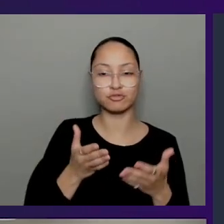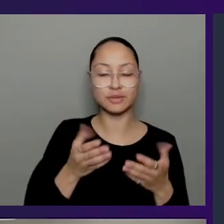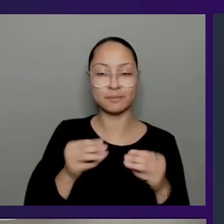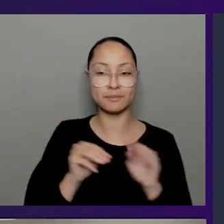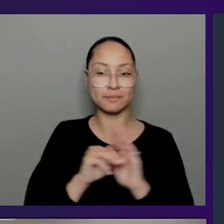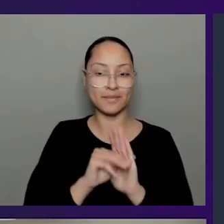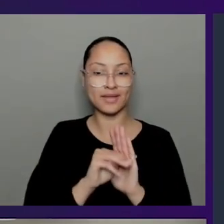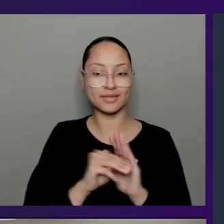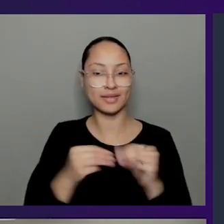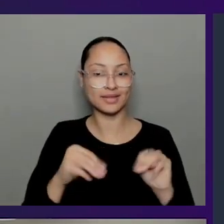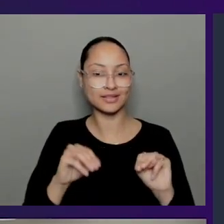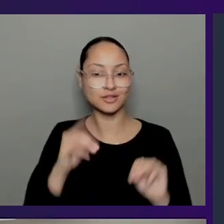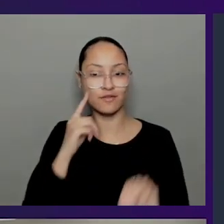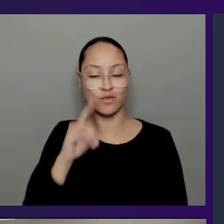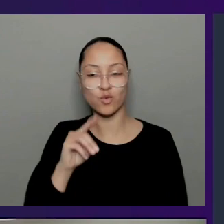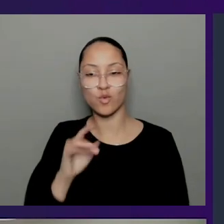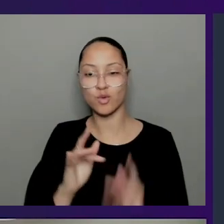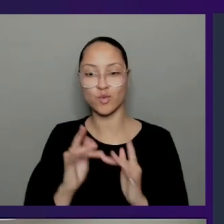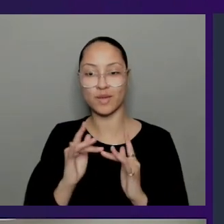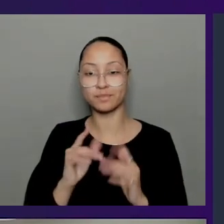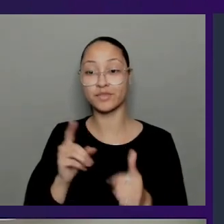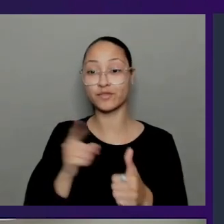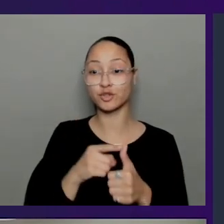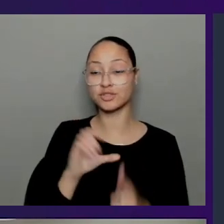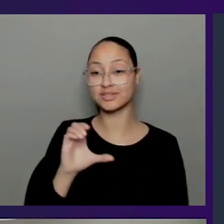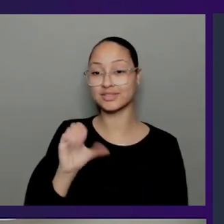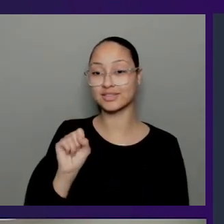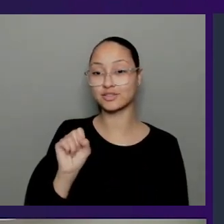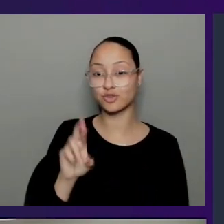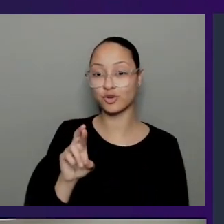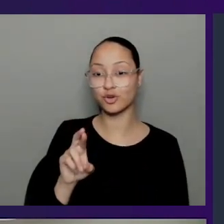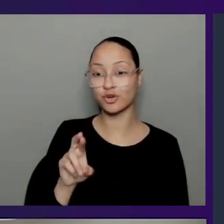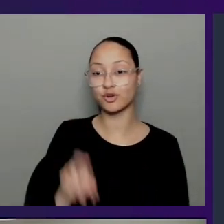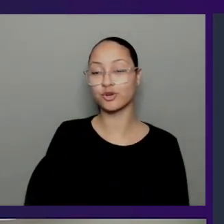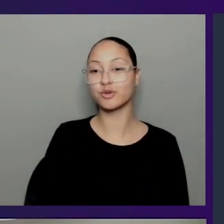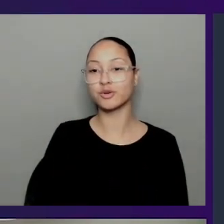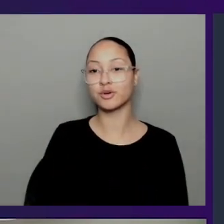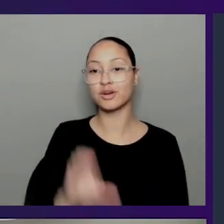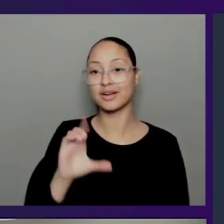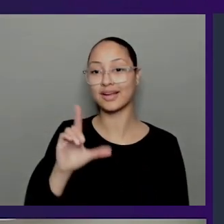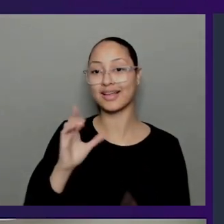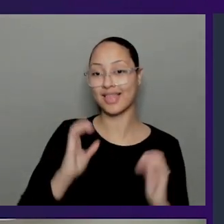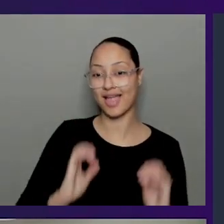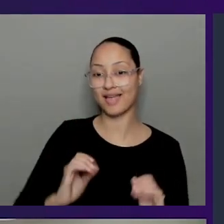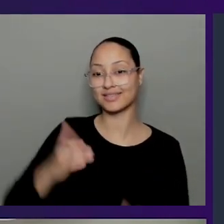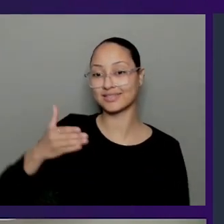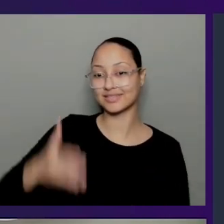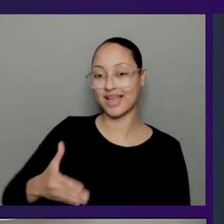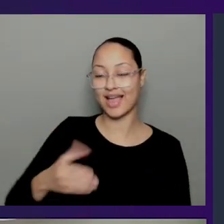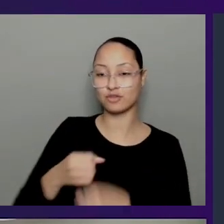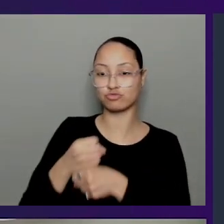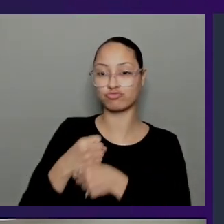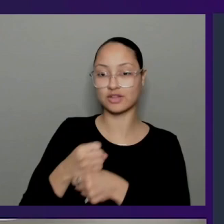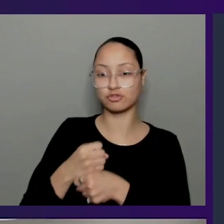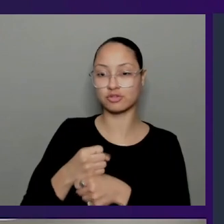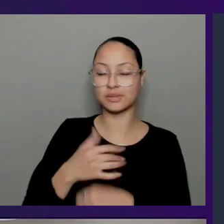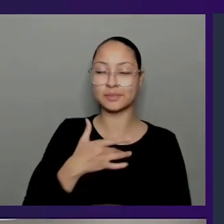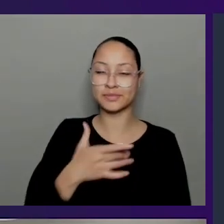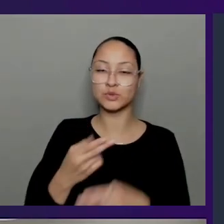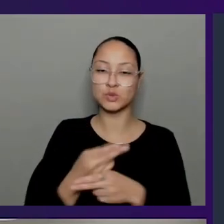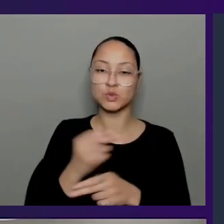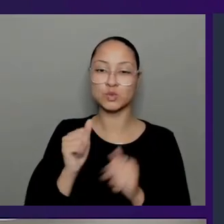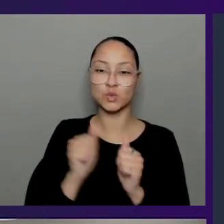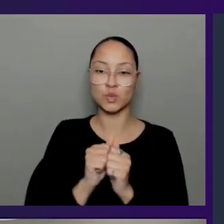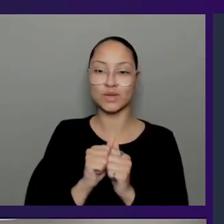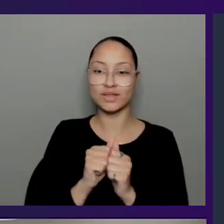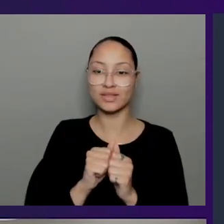is CSR, which stands for client-side rendering, and it's commonly used with React apps. Now,